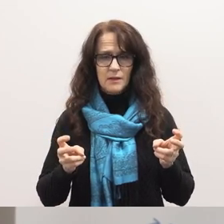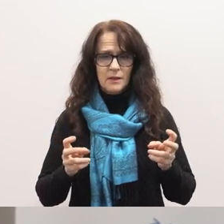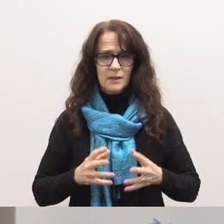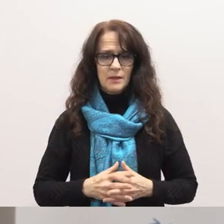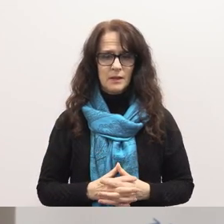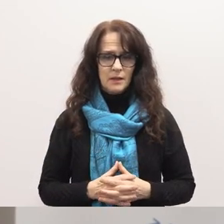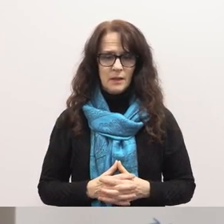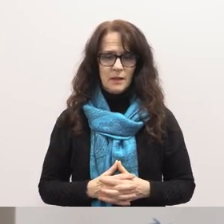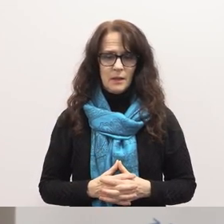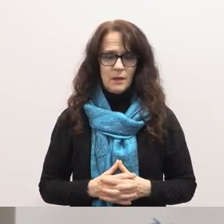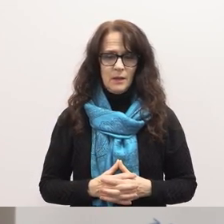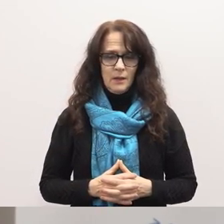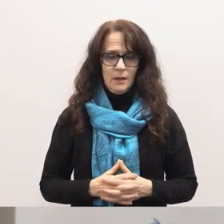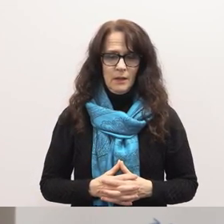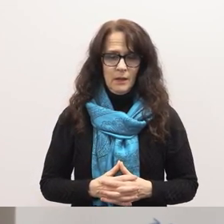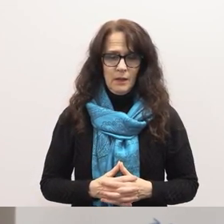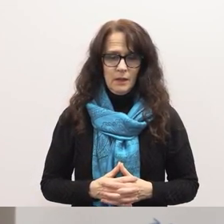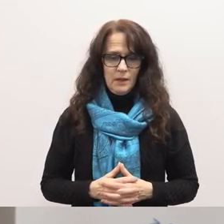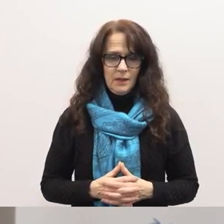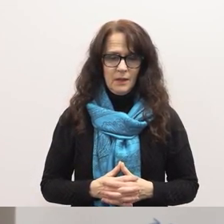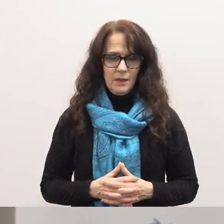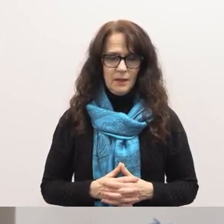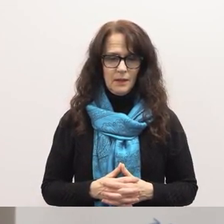agenda. So